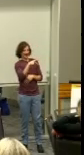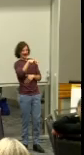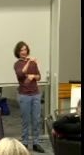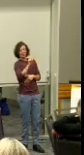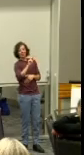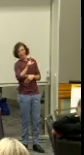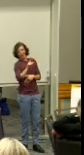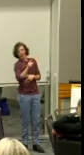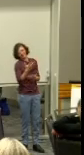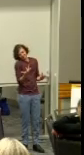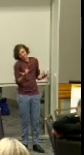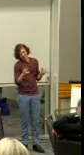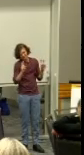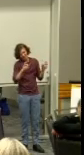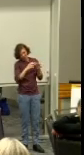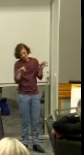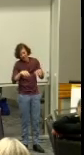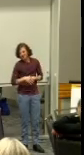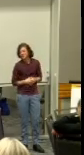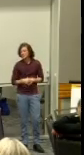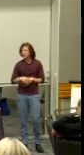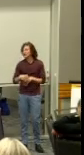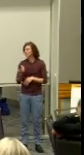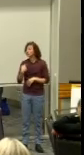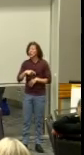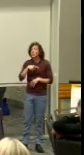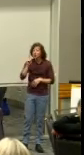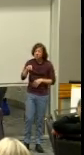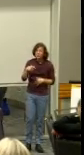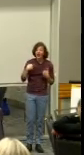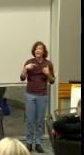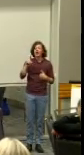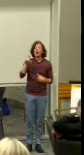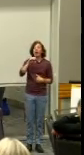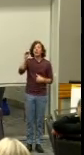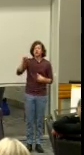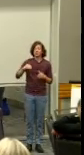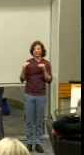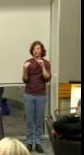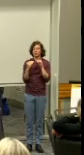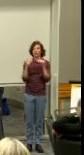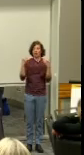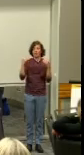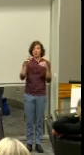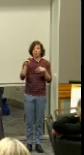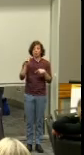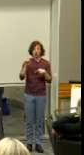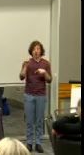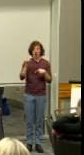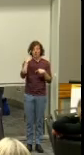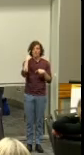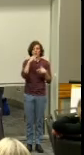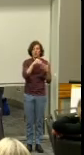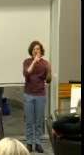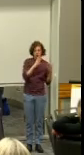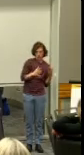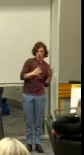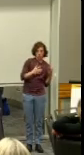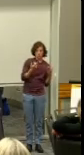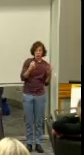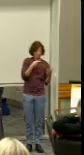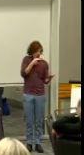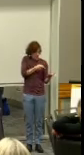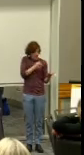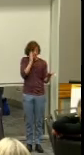getting sort of 100% fair market rate for the student housing through subsidies. So I'm going to take that 100% and utilise